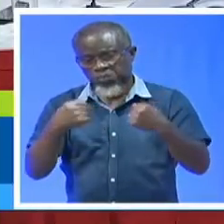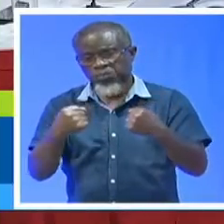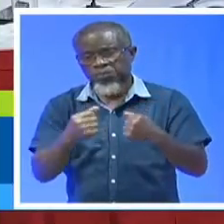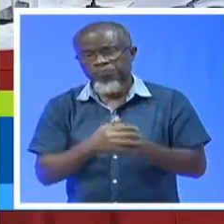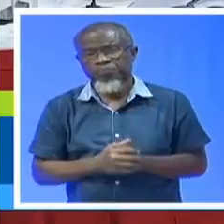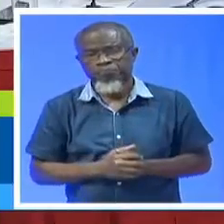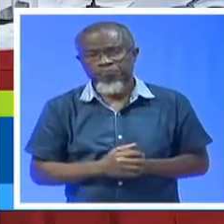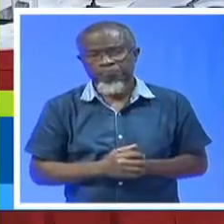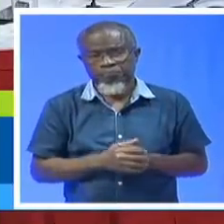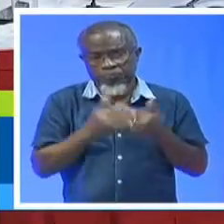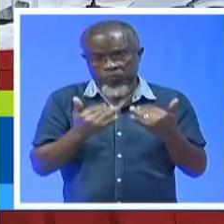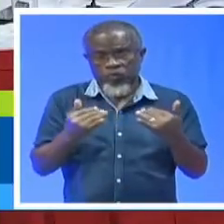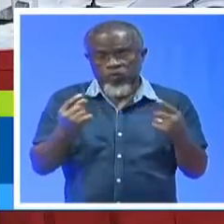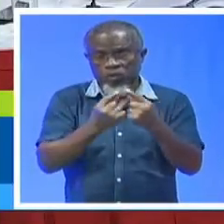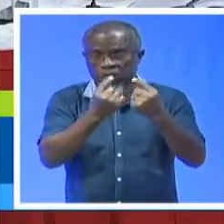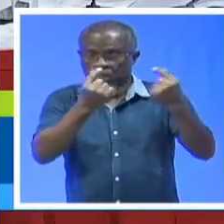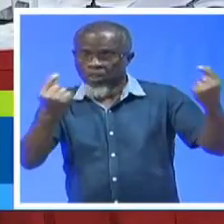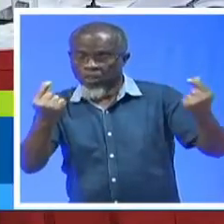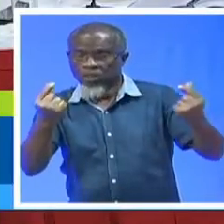from Guardian Media Limited.